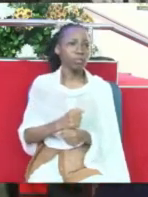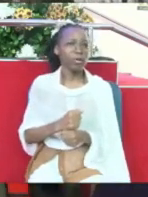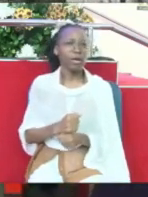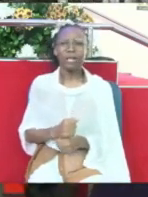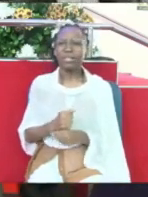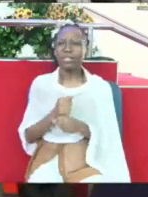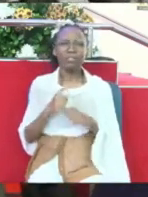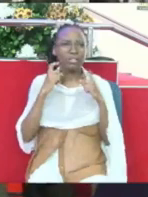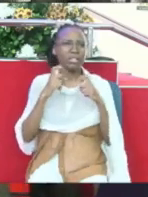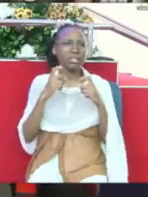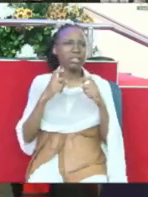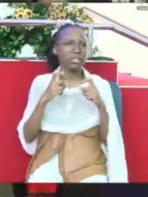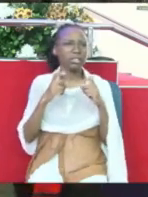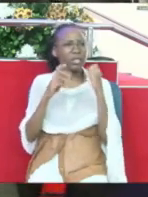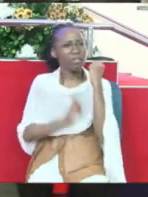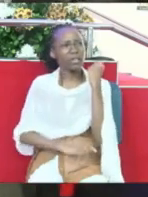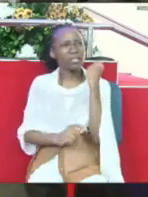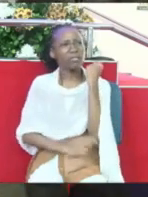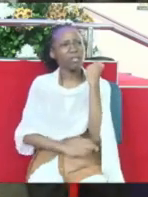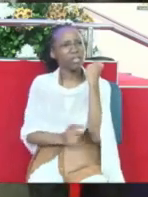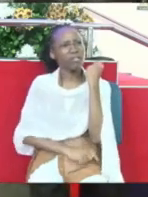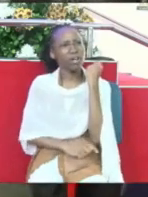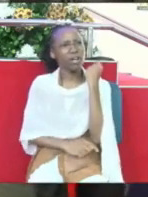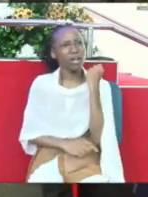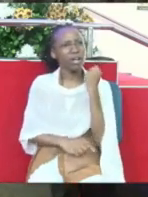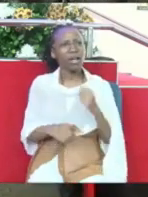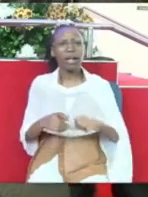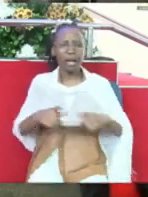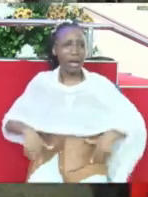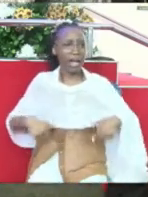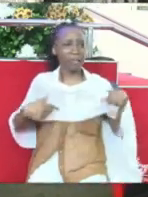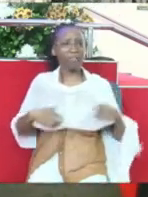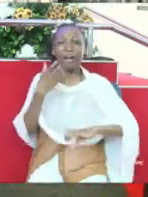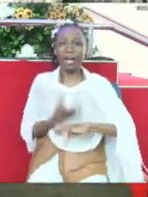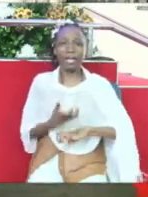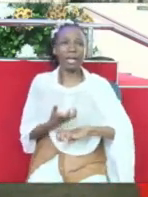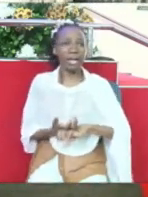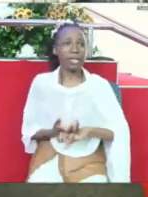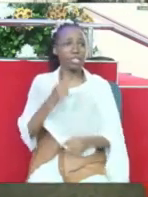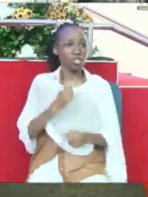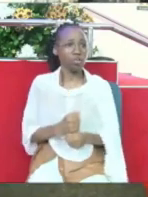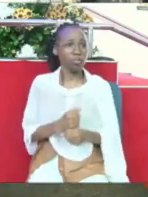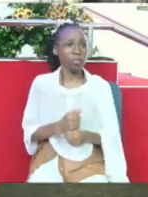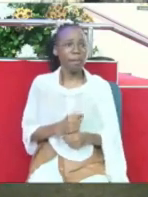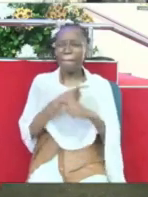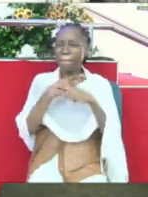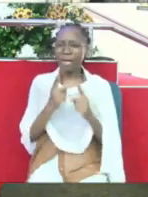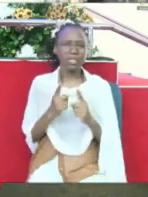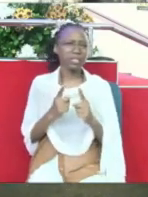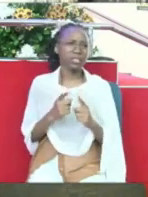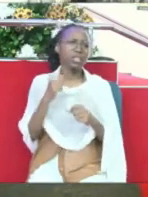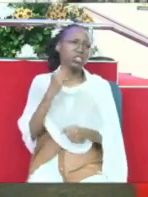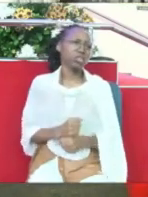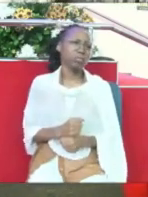Akasema najua mkombozi wangu yu hai. And some of us here are going through stuff this morning. Na najua wengine wetu asubuhi leo tunapitia mambo. You don't